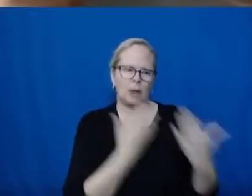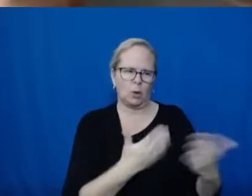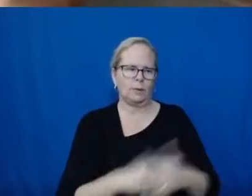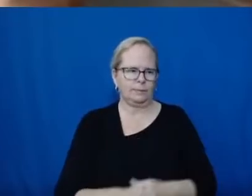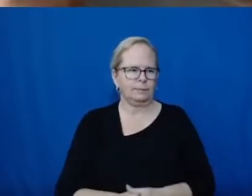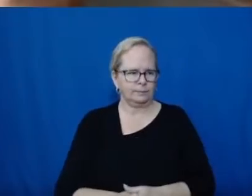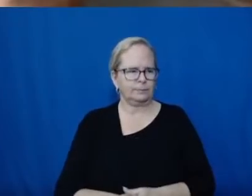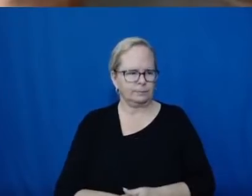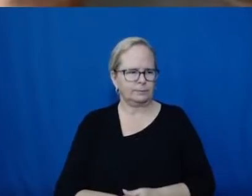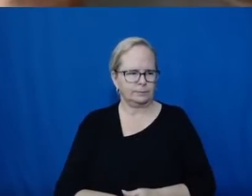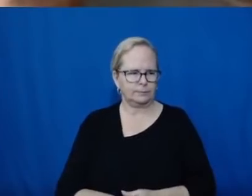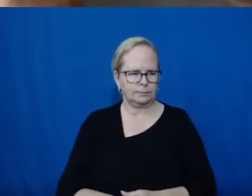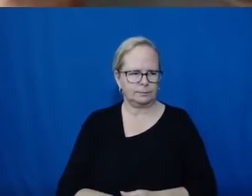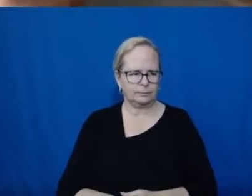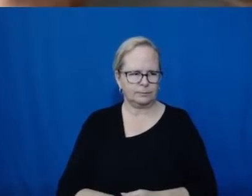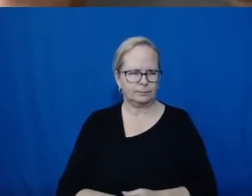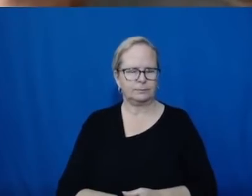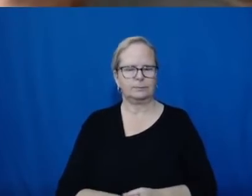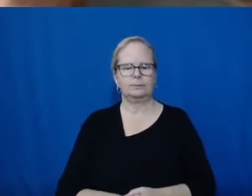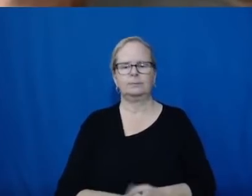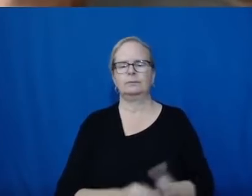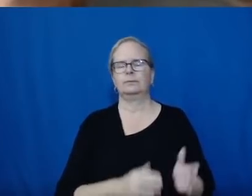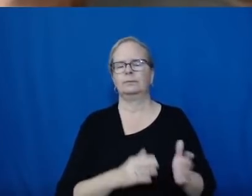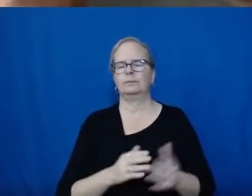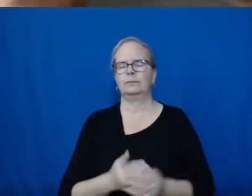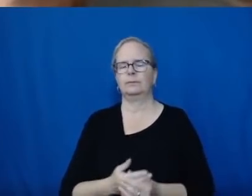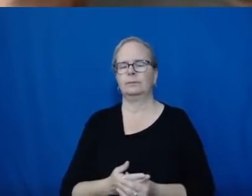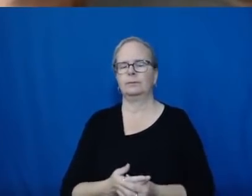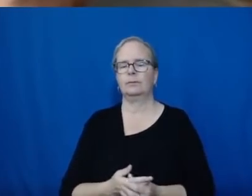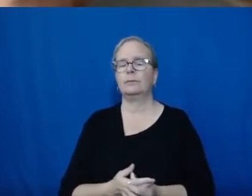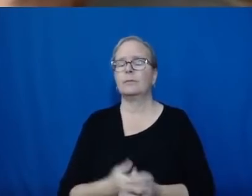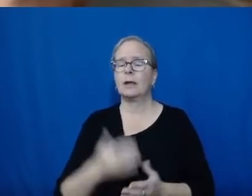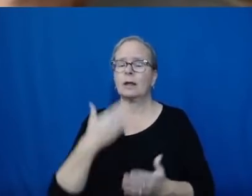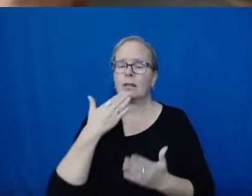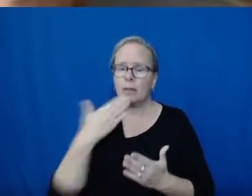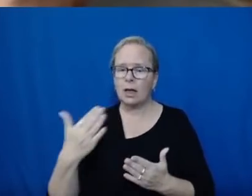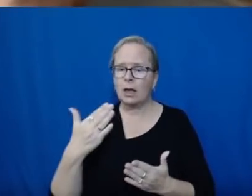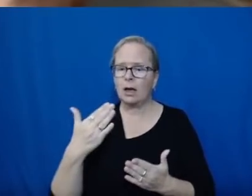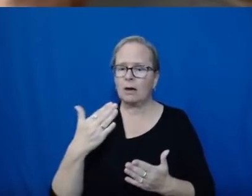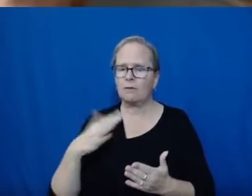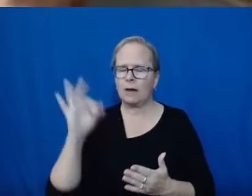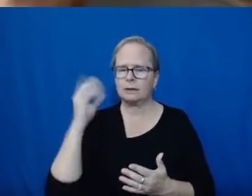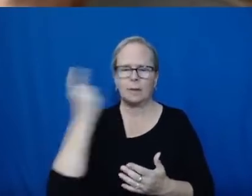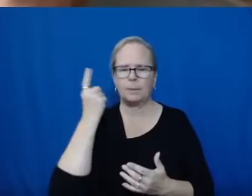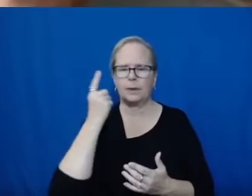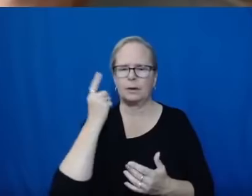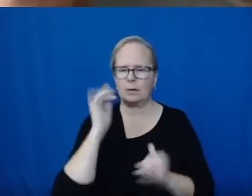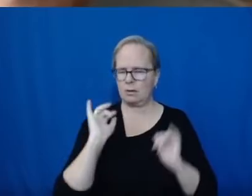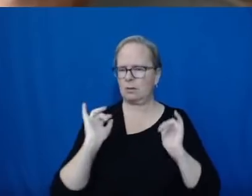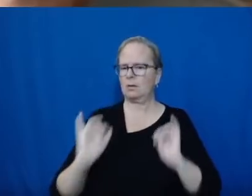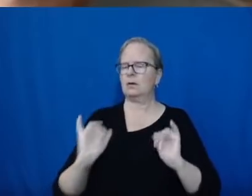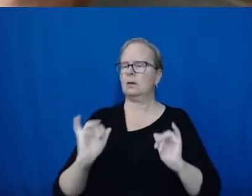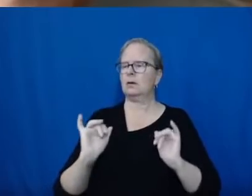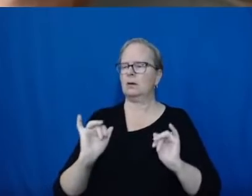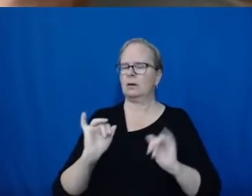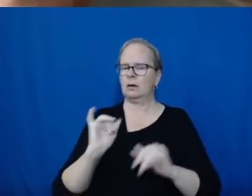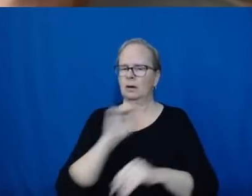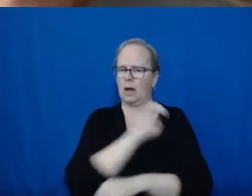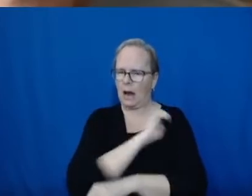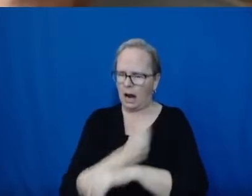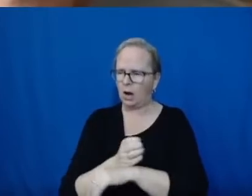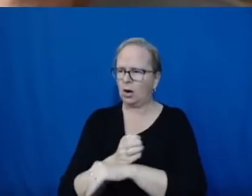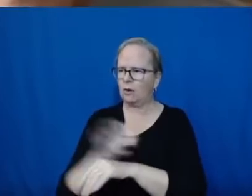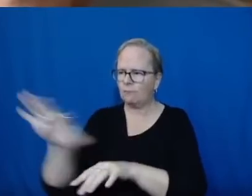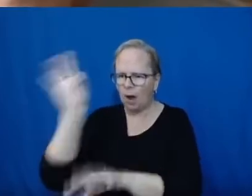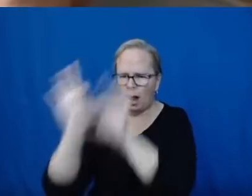us. And thank you for finding some type of hidden reserve, wonderful anonymous nurse